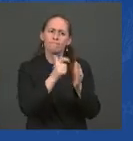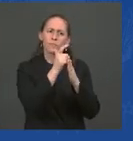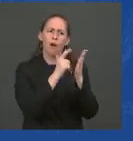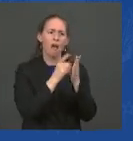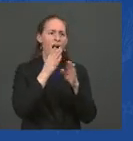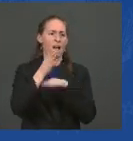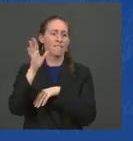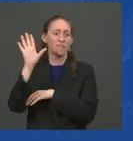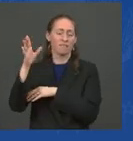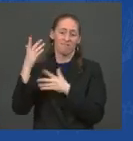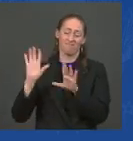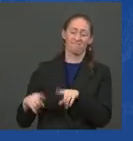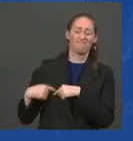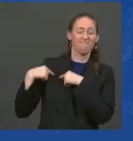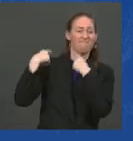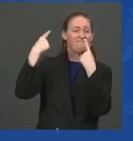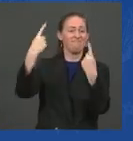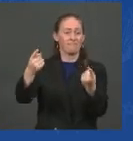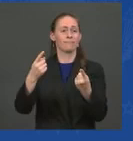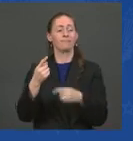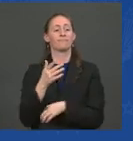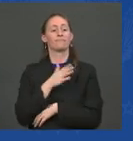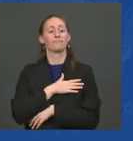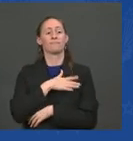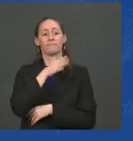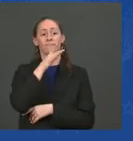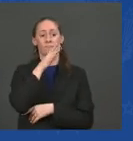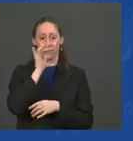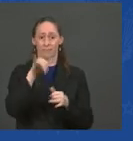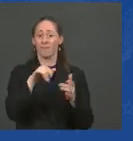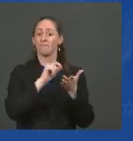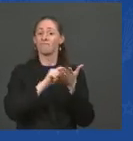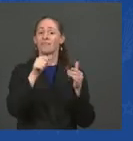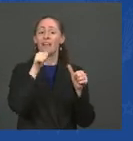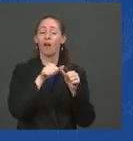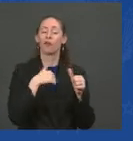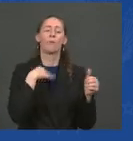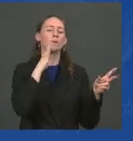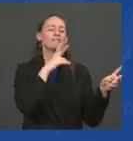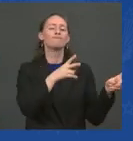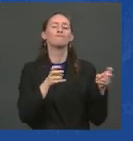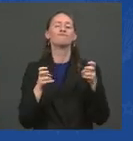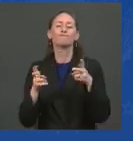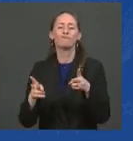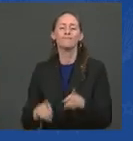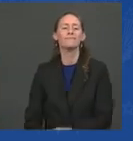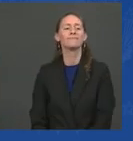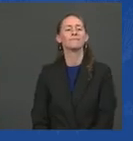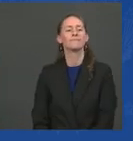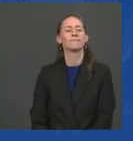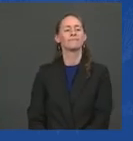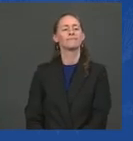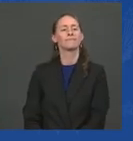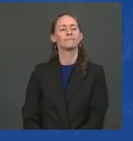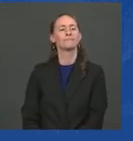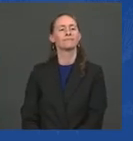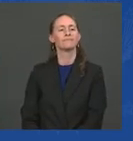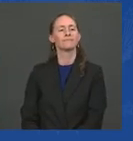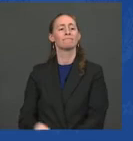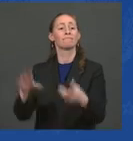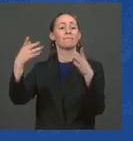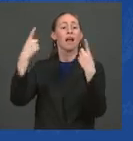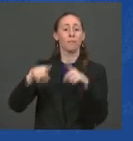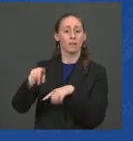quote from that letter to my mother in June of 1946. "Someday," he wrote, "the Nuremberg trials will be recognized as a